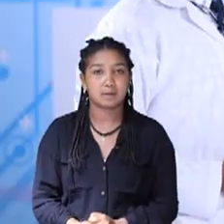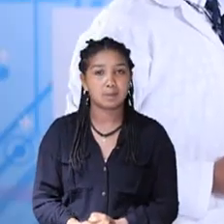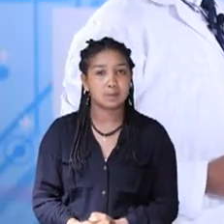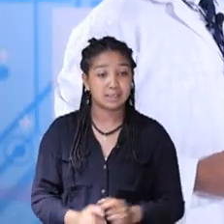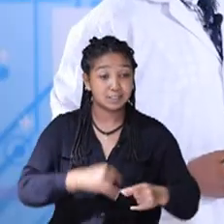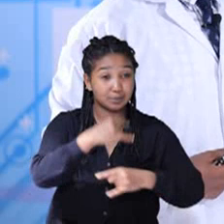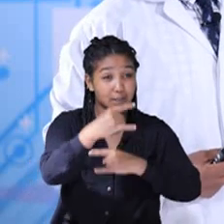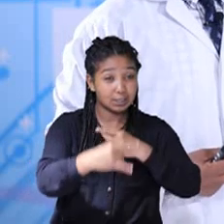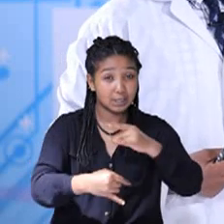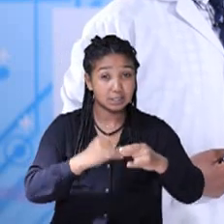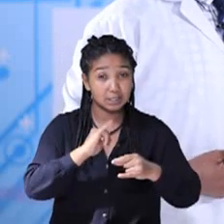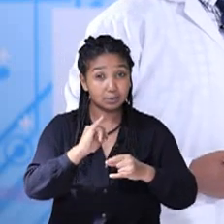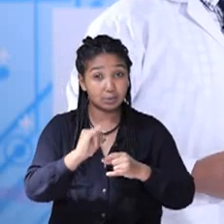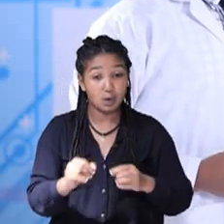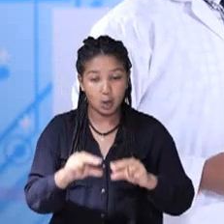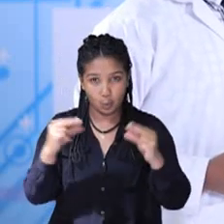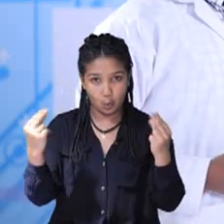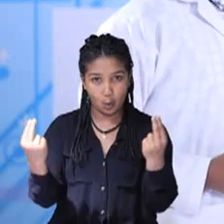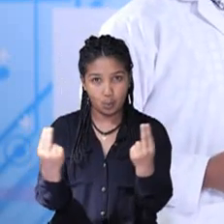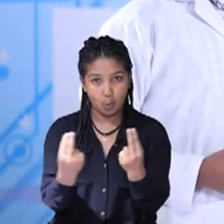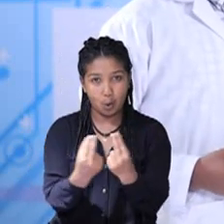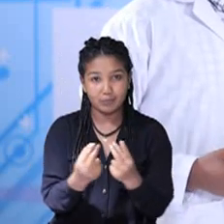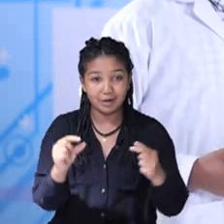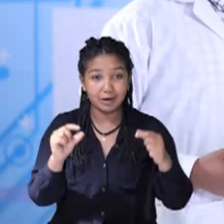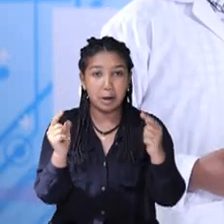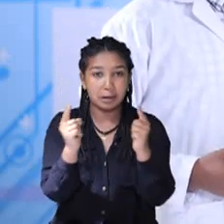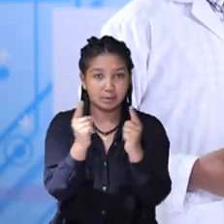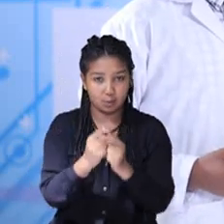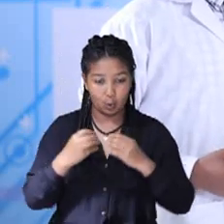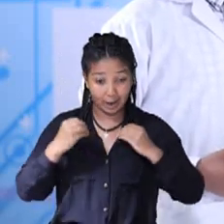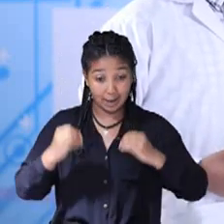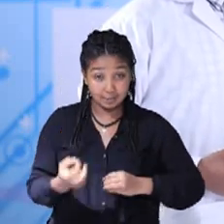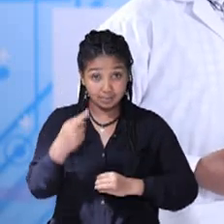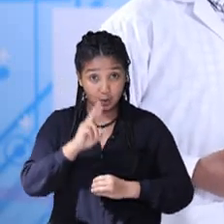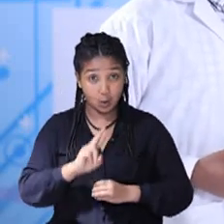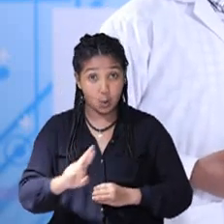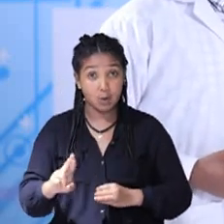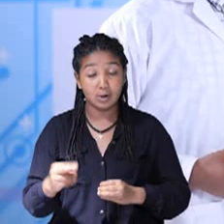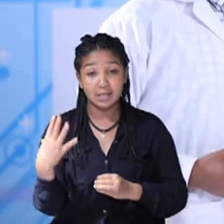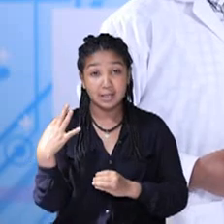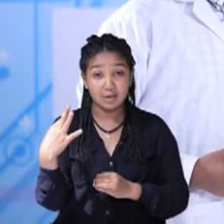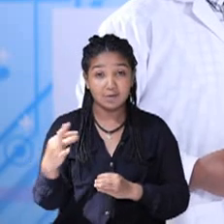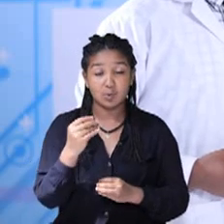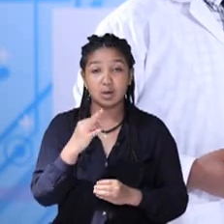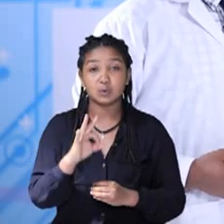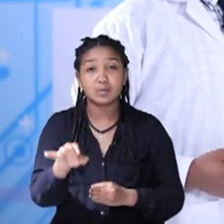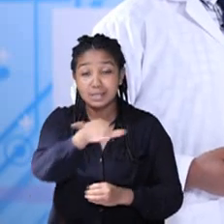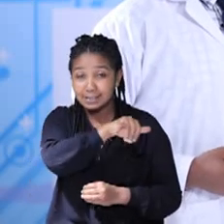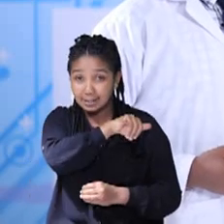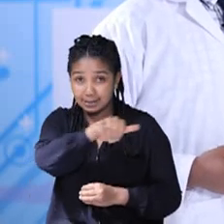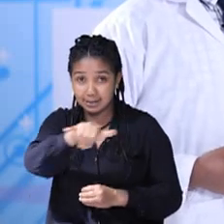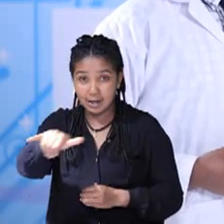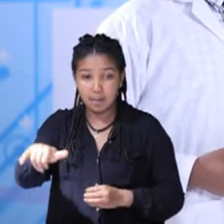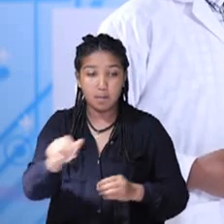A species is a group of related organisms or individuals of the